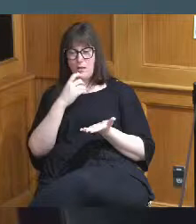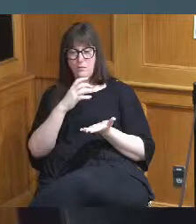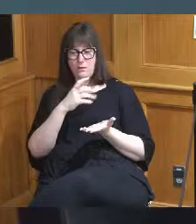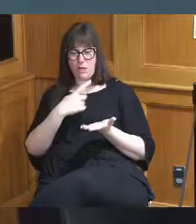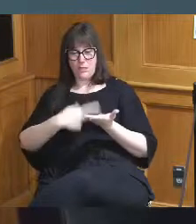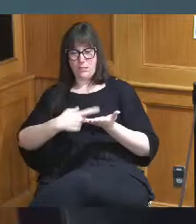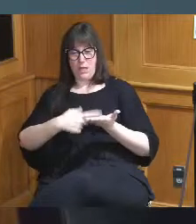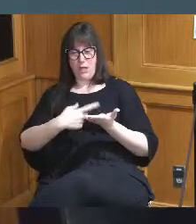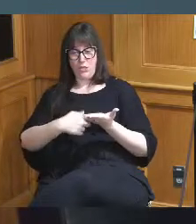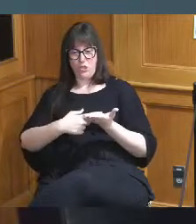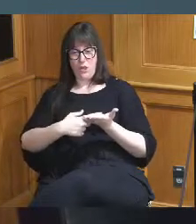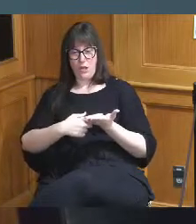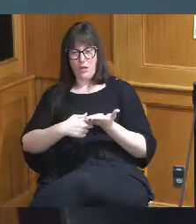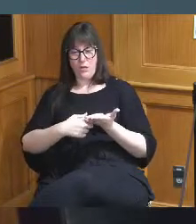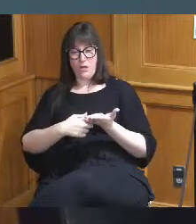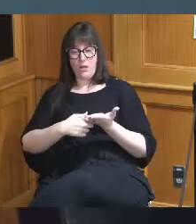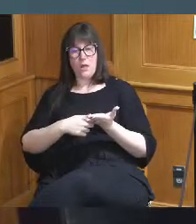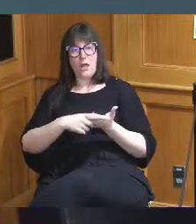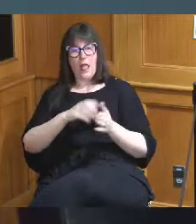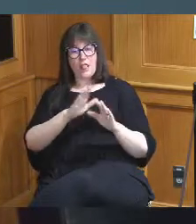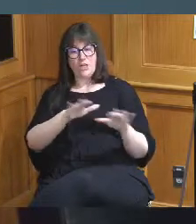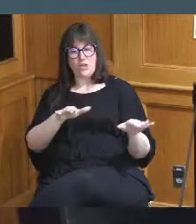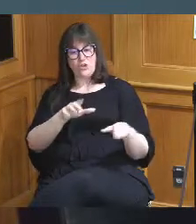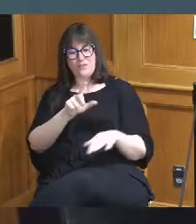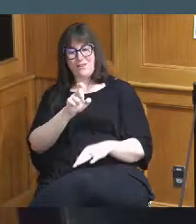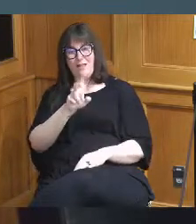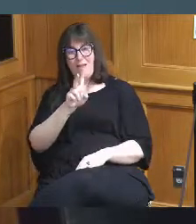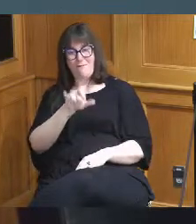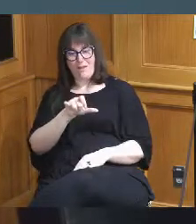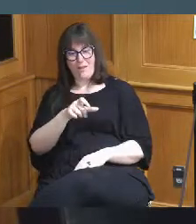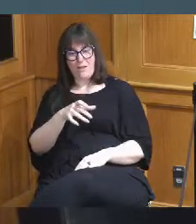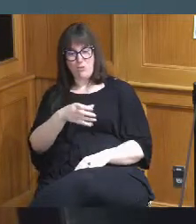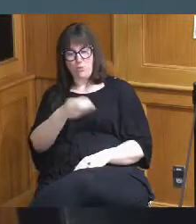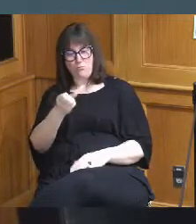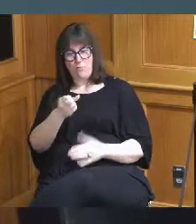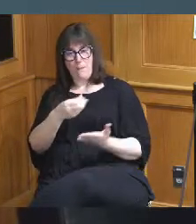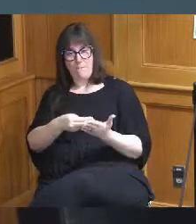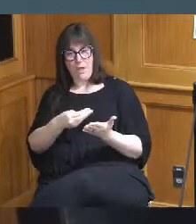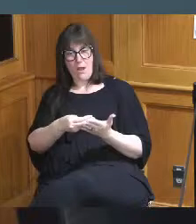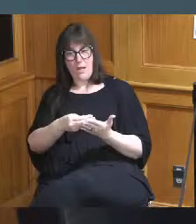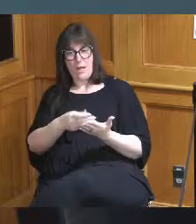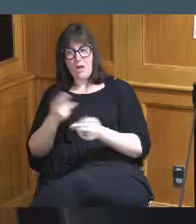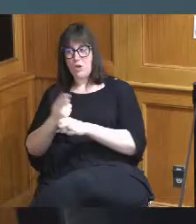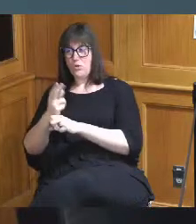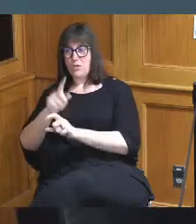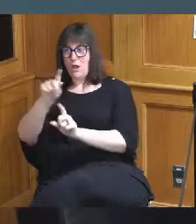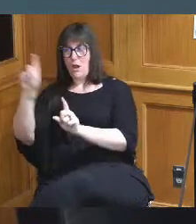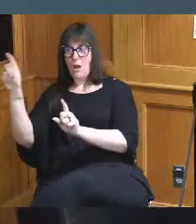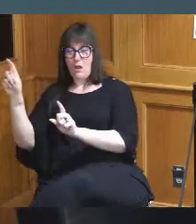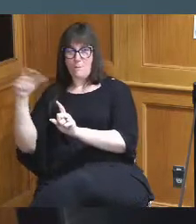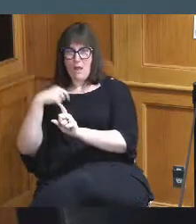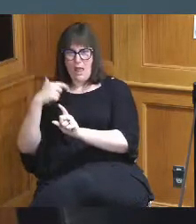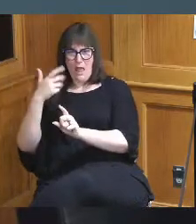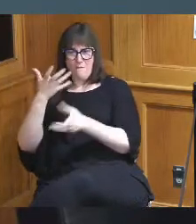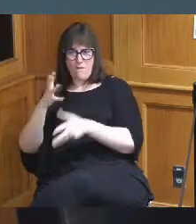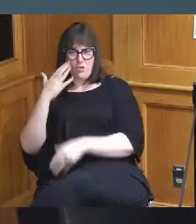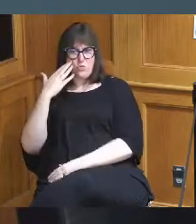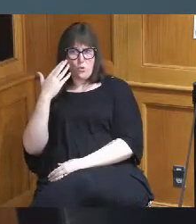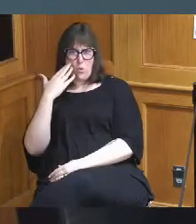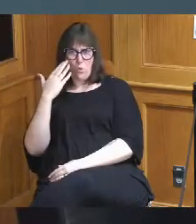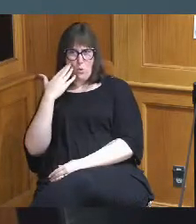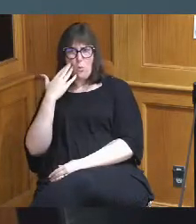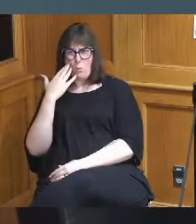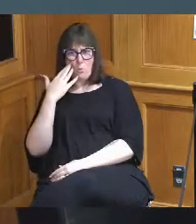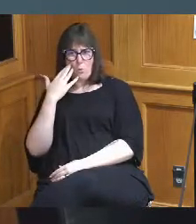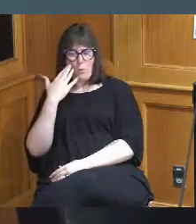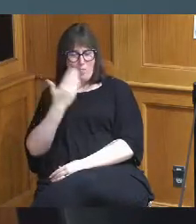out of the children's levy and use for other things, but I just knew that, I'm not gonna say I knew the trend, but I knew